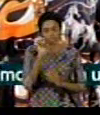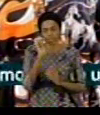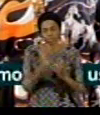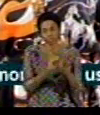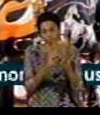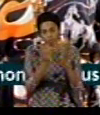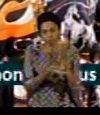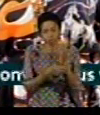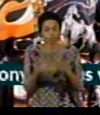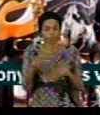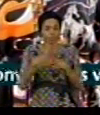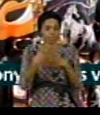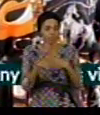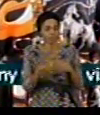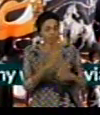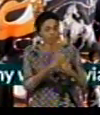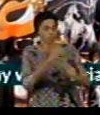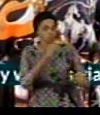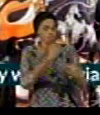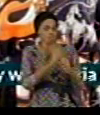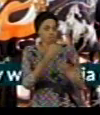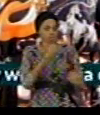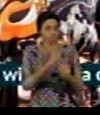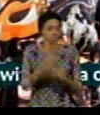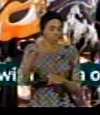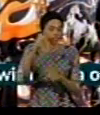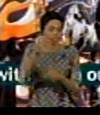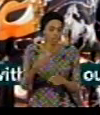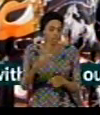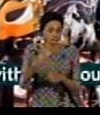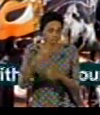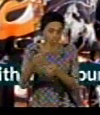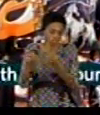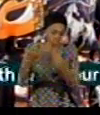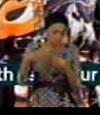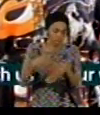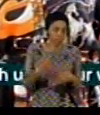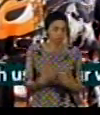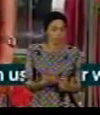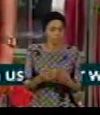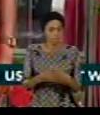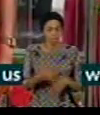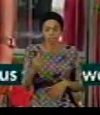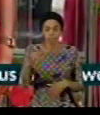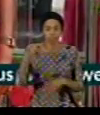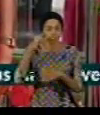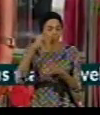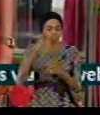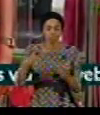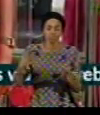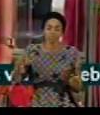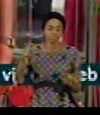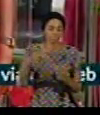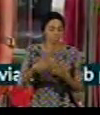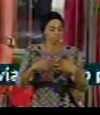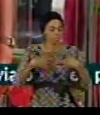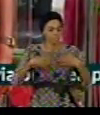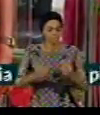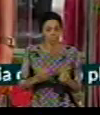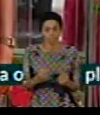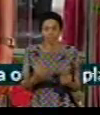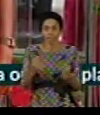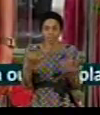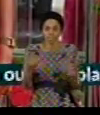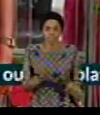exercise, and when she come back, in fact, everything was healed. And today, she is